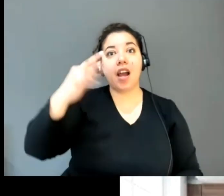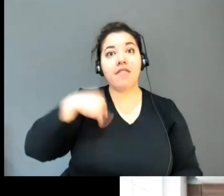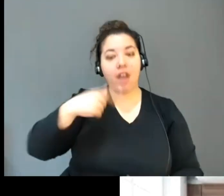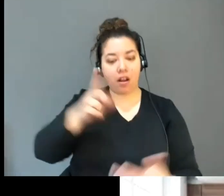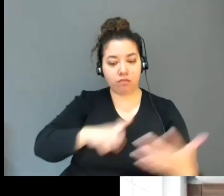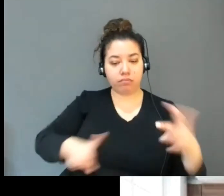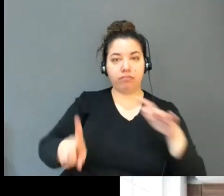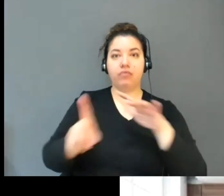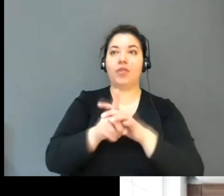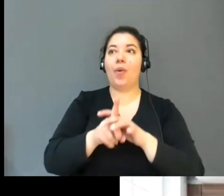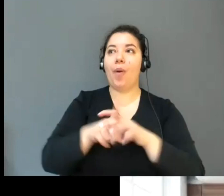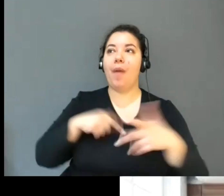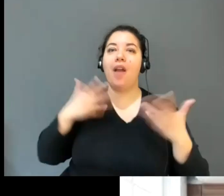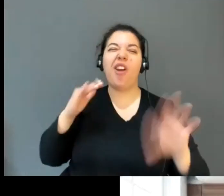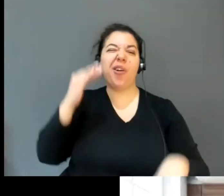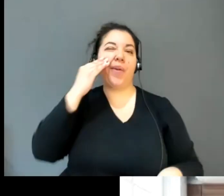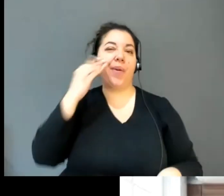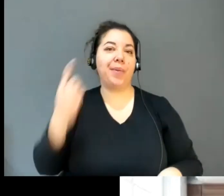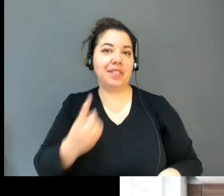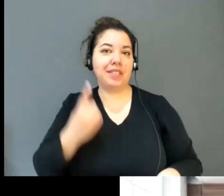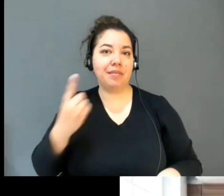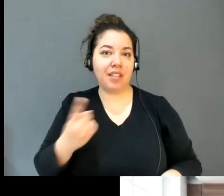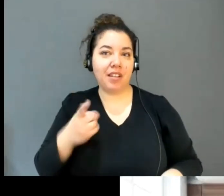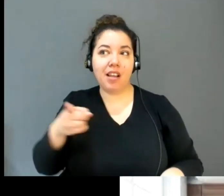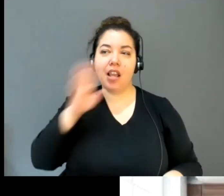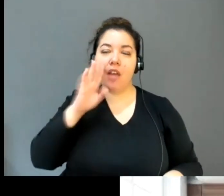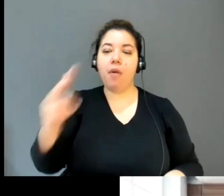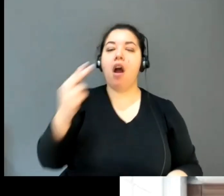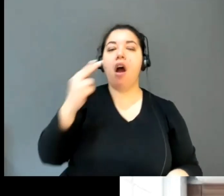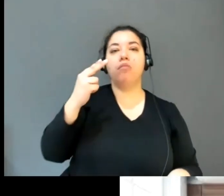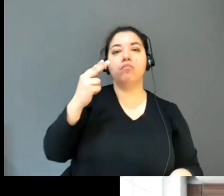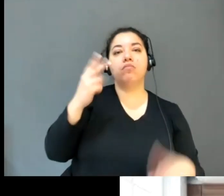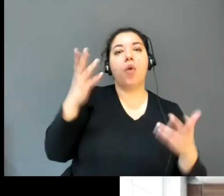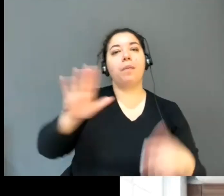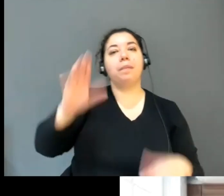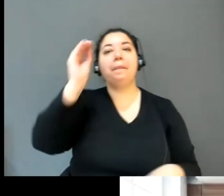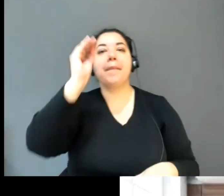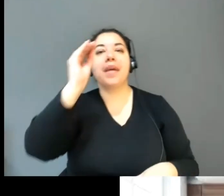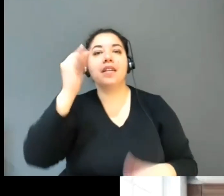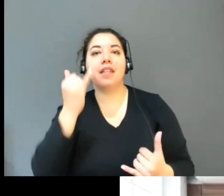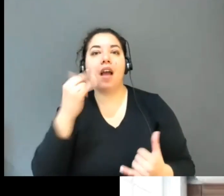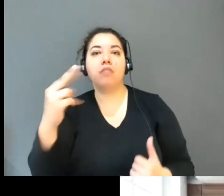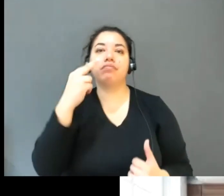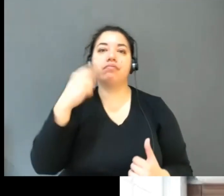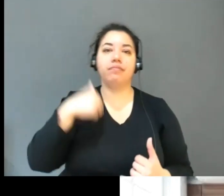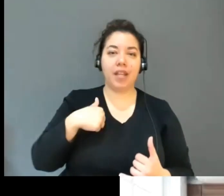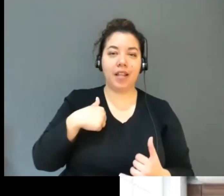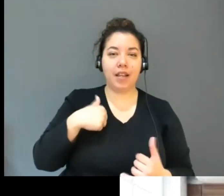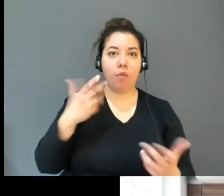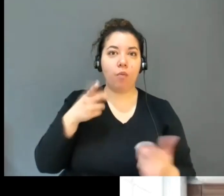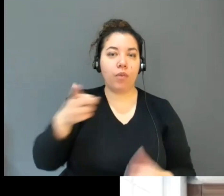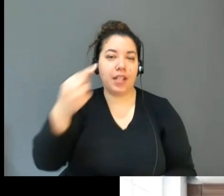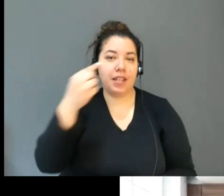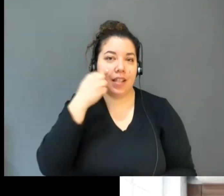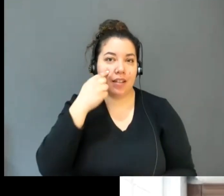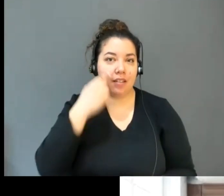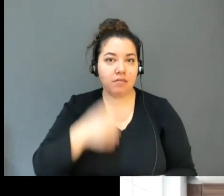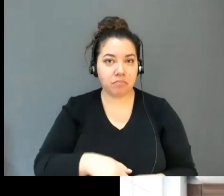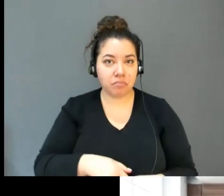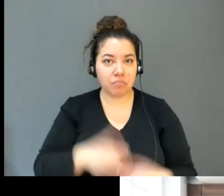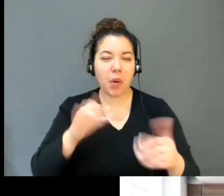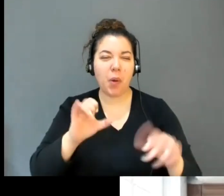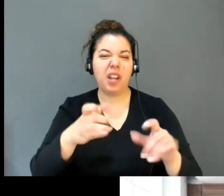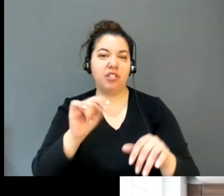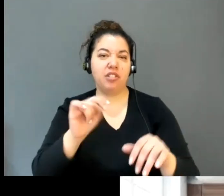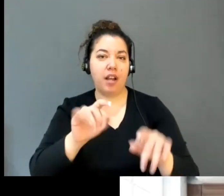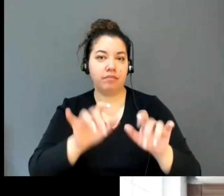homework? How would that make them think about you? Give me that answer as we go along. And I wanted to mention